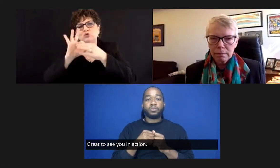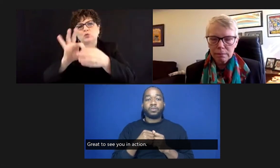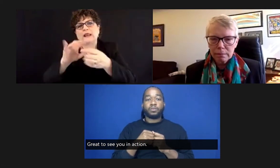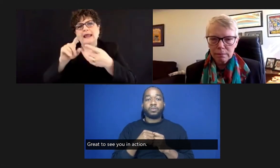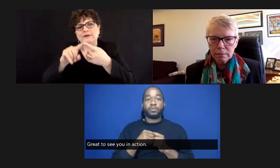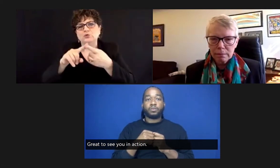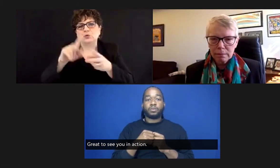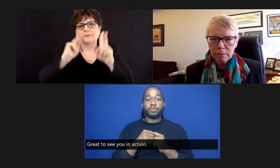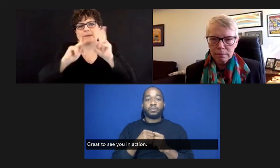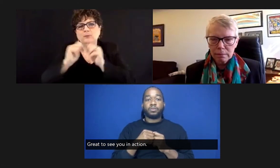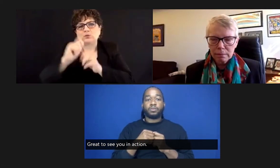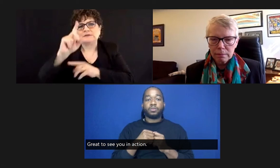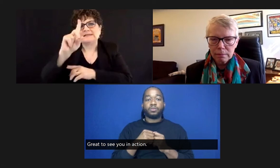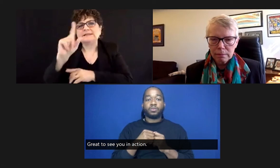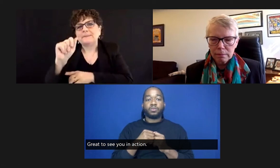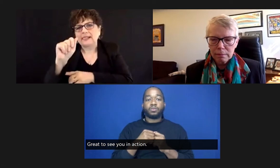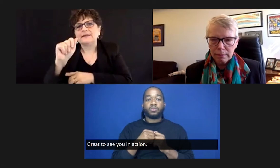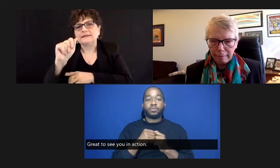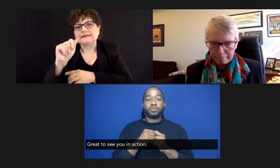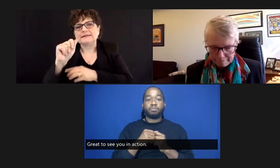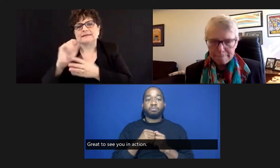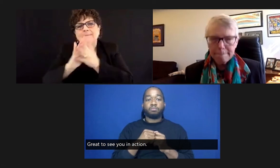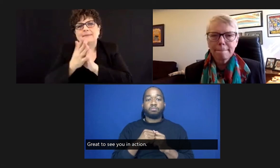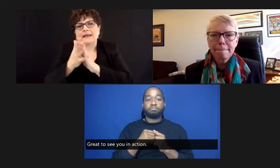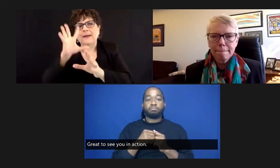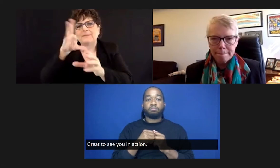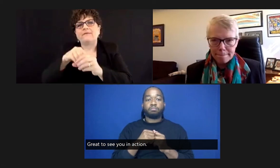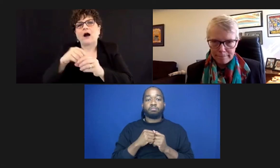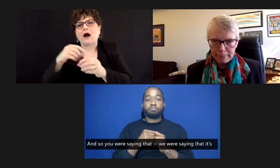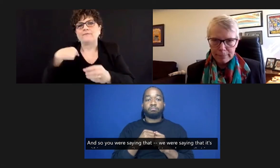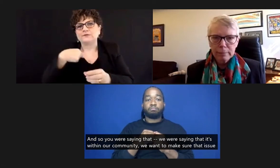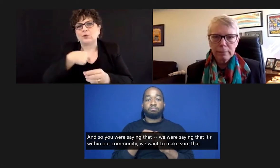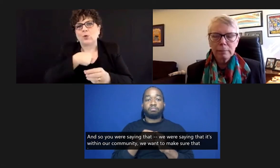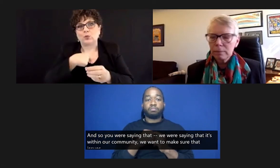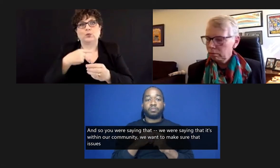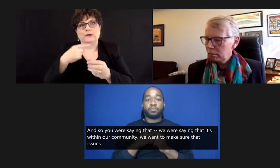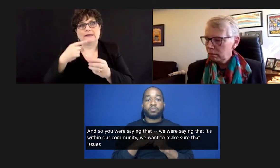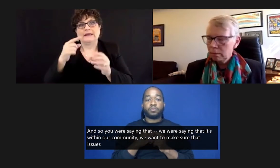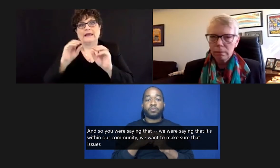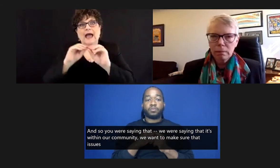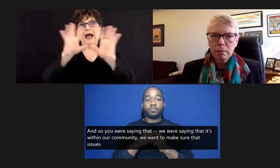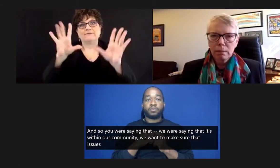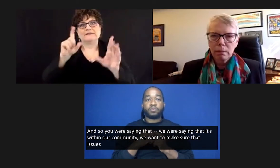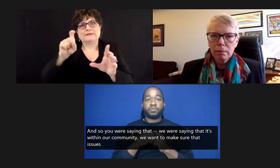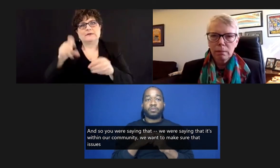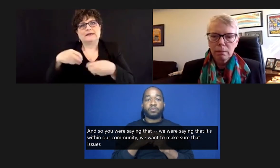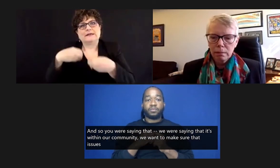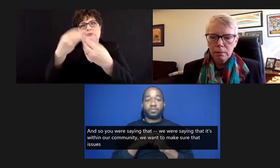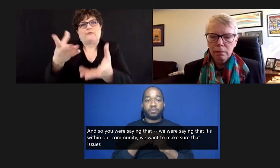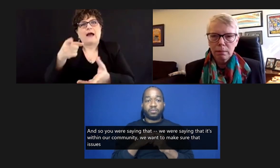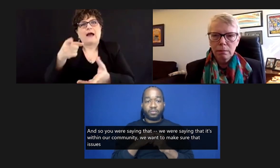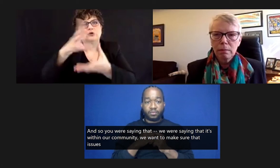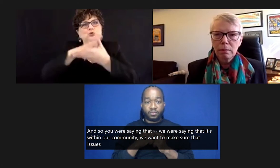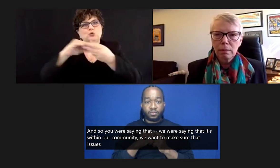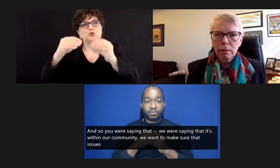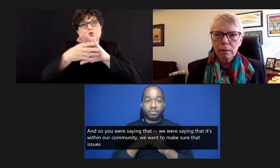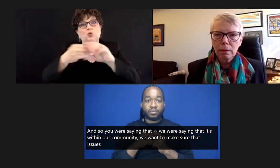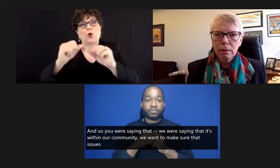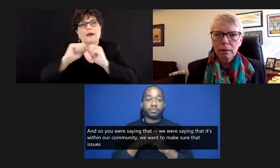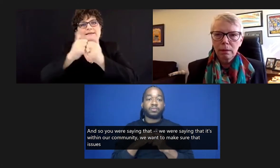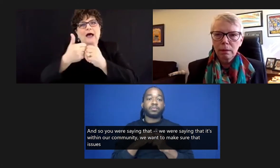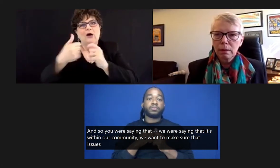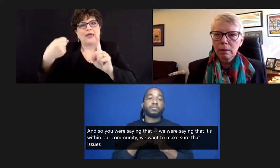sure that issues related to people with disabilities that we're also included